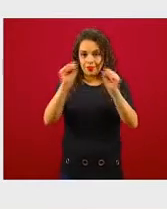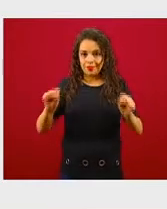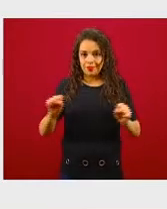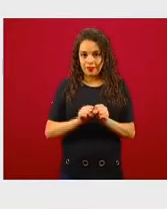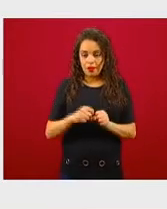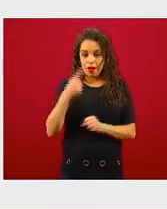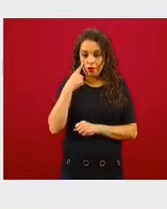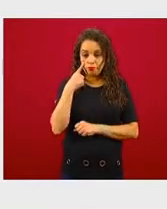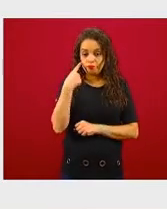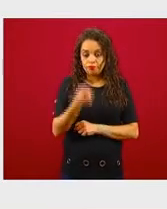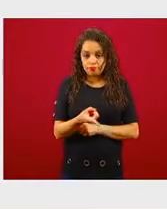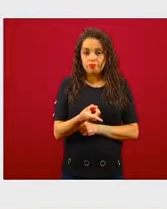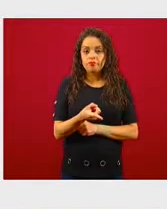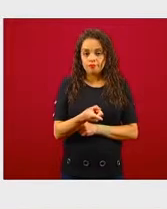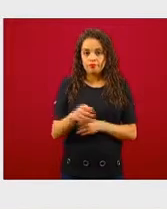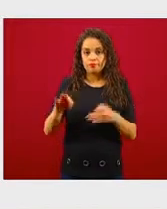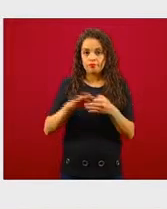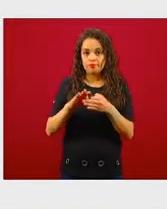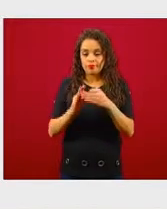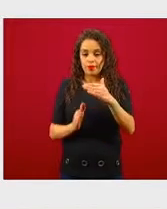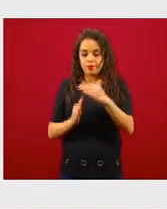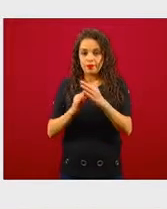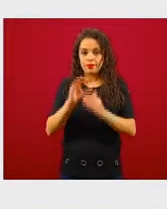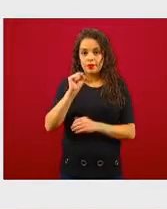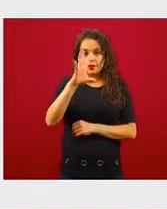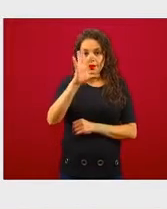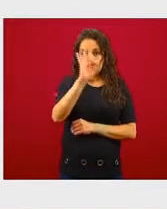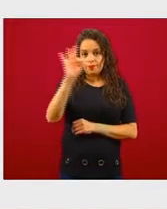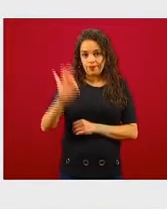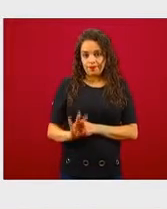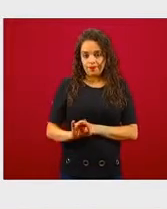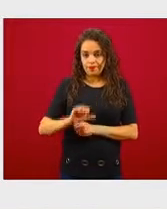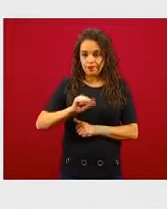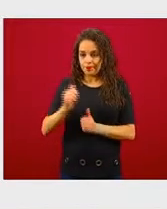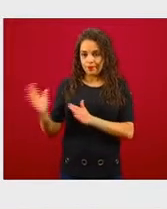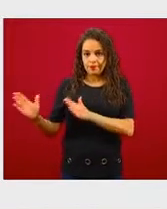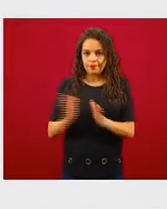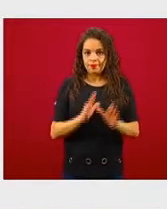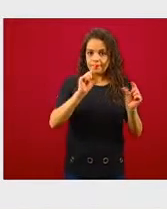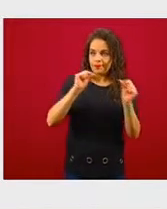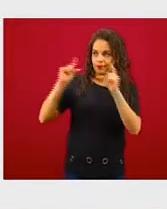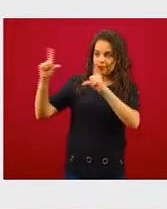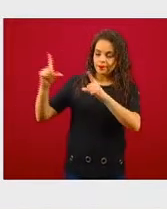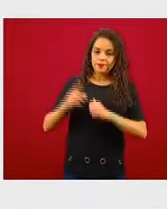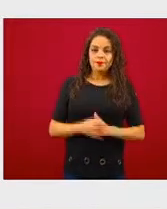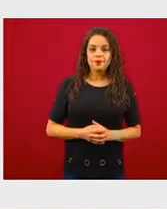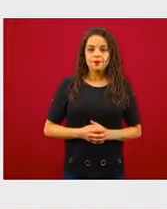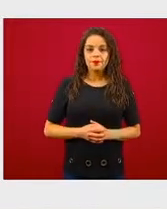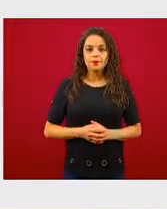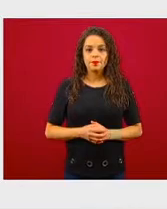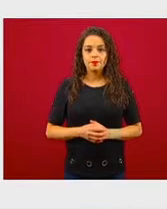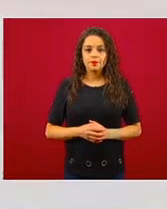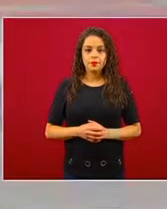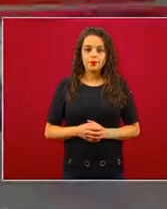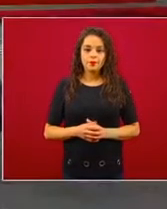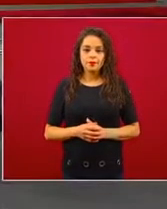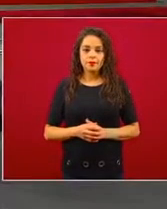Guerrero, almost all of our systems are showing that those people are getting close to that 65% mark.